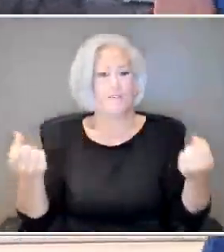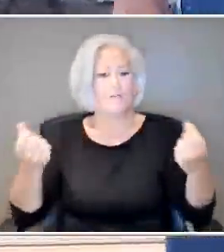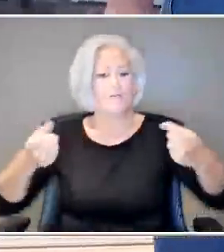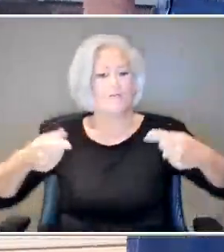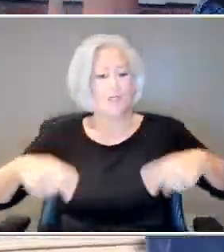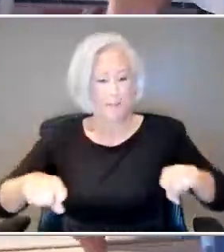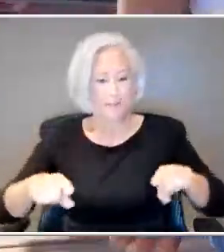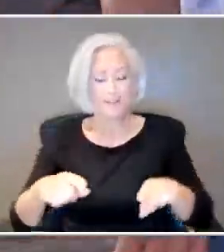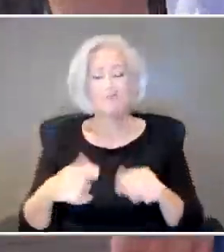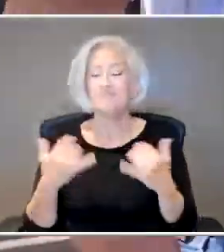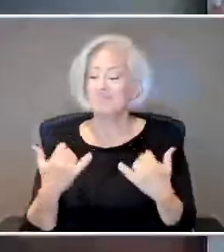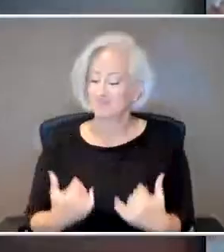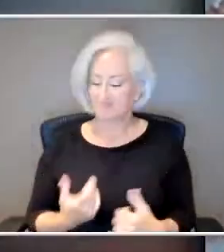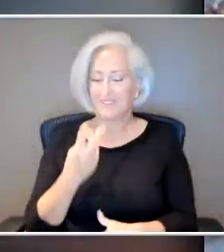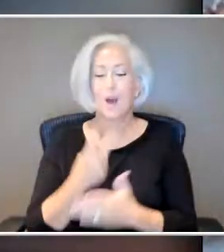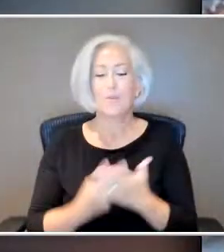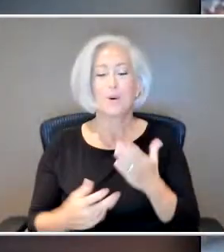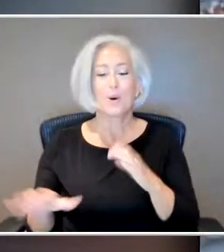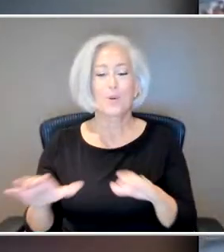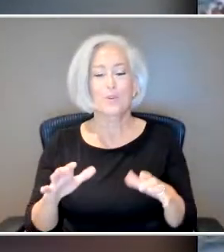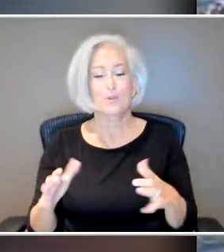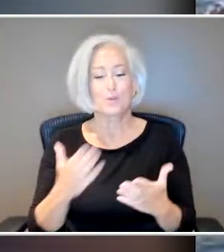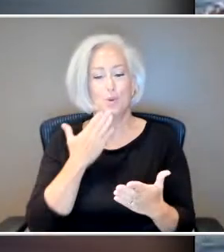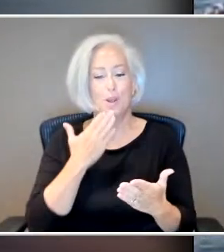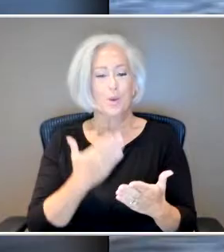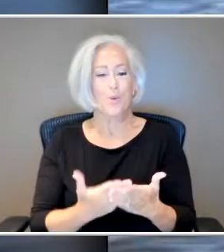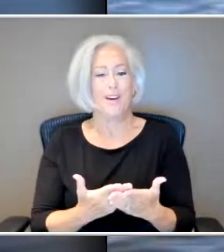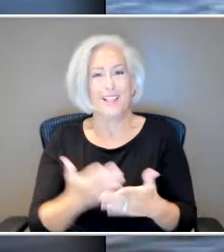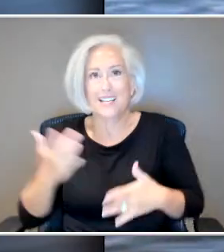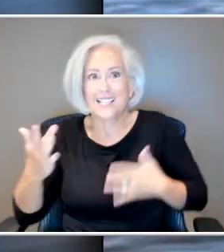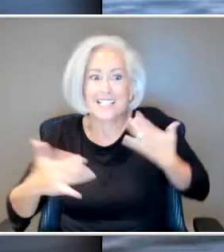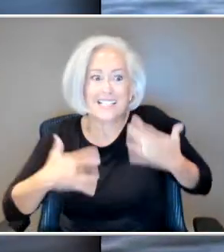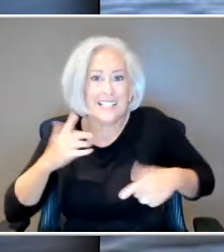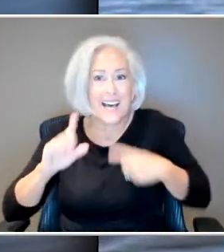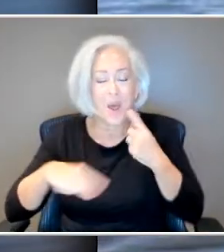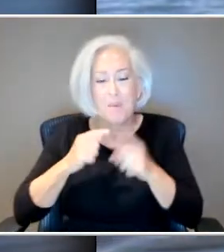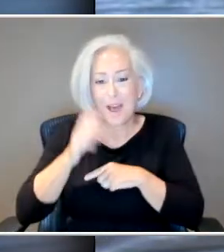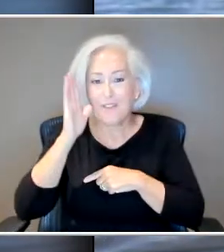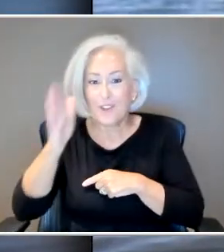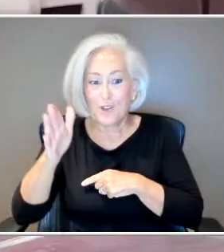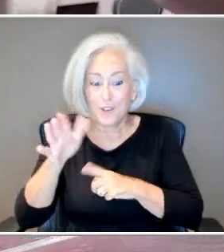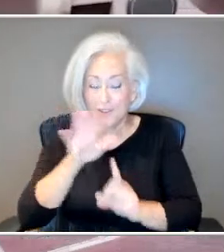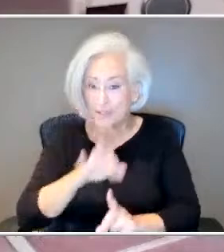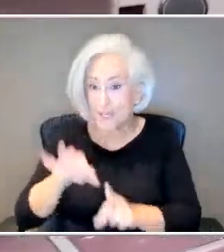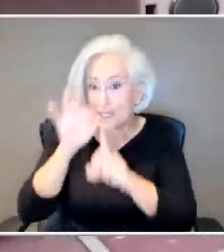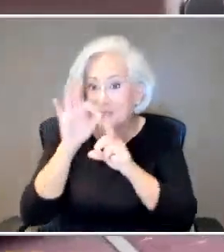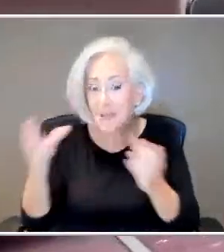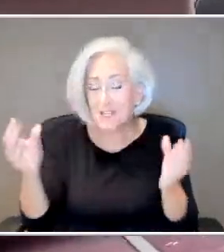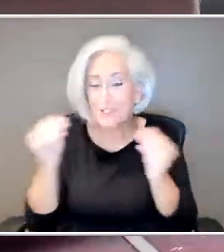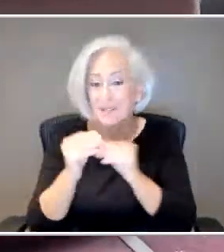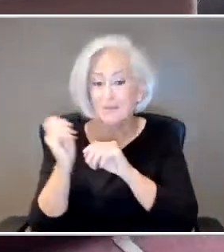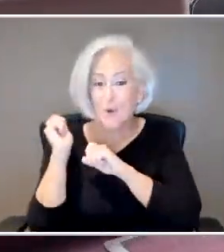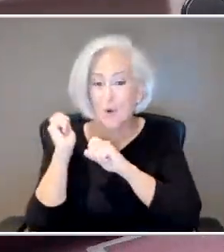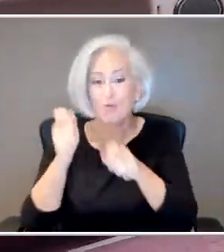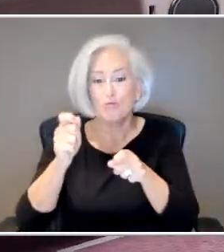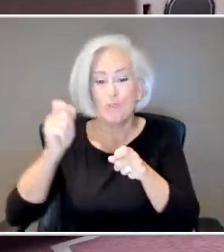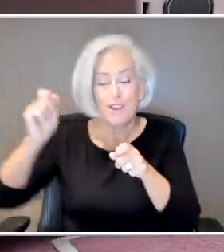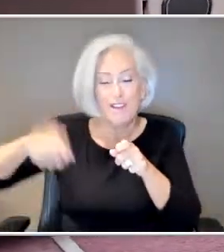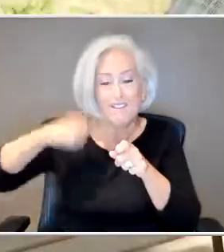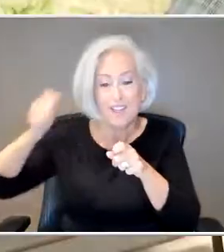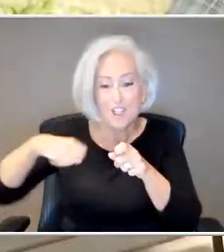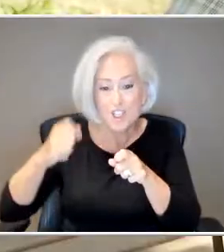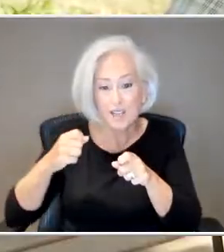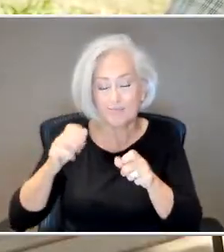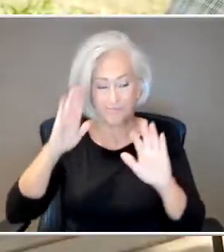about what the future holds, especially more fishing together. They hope their story inspires other men to take charge of their